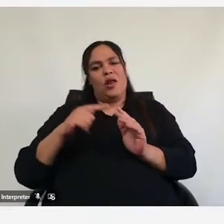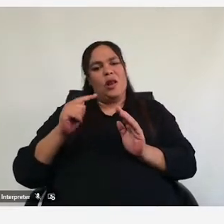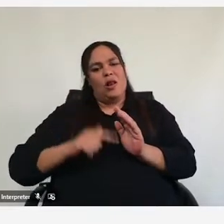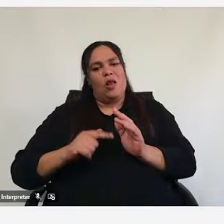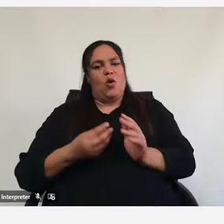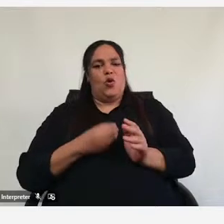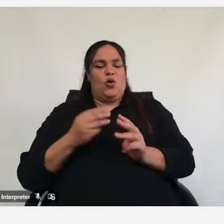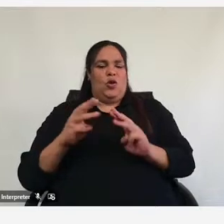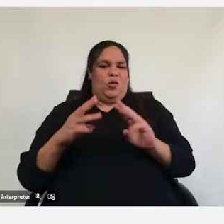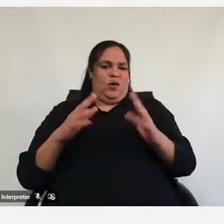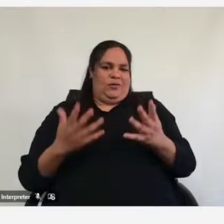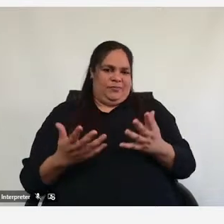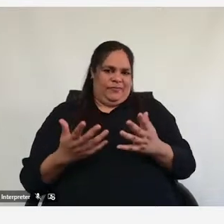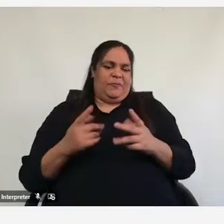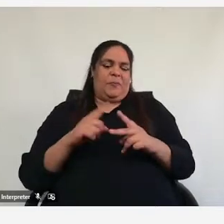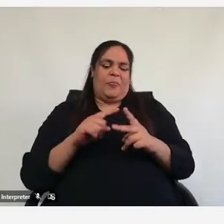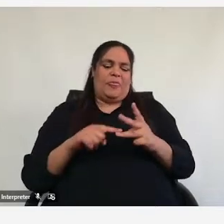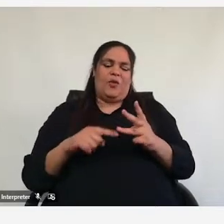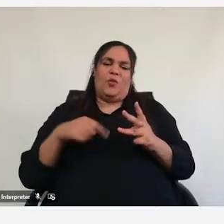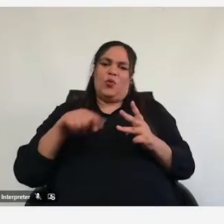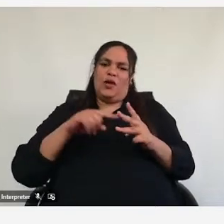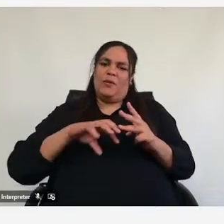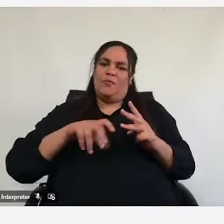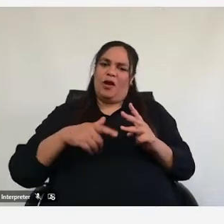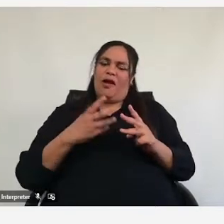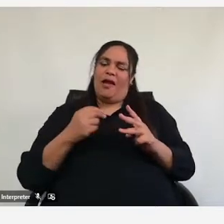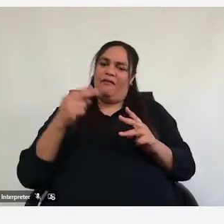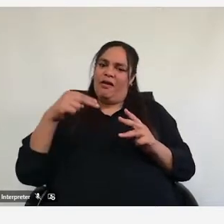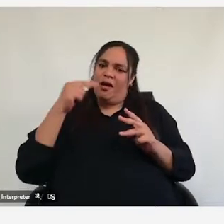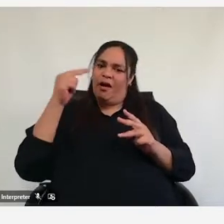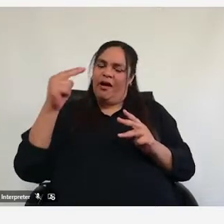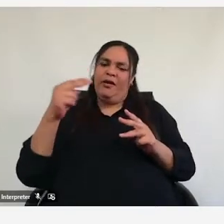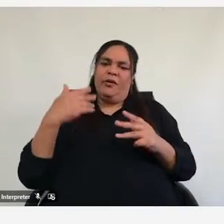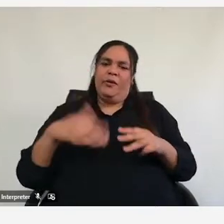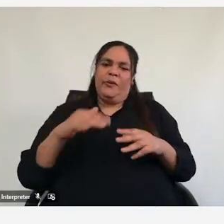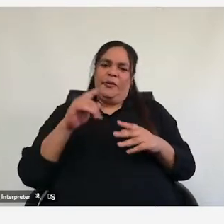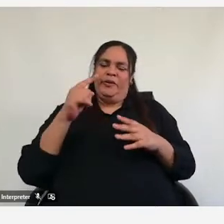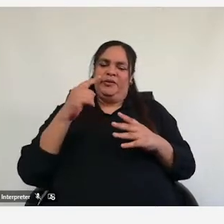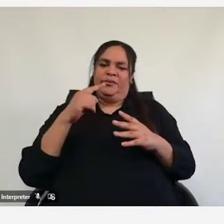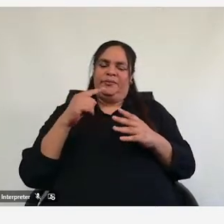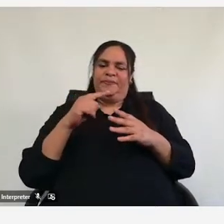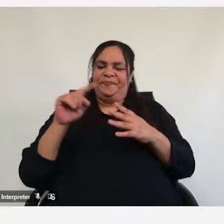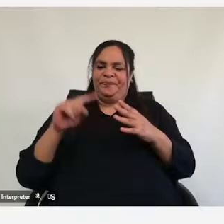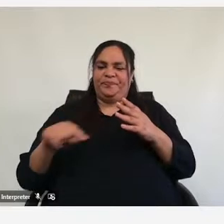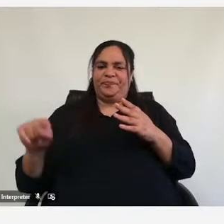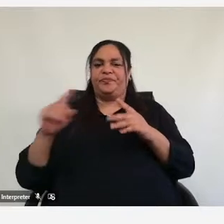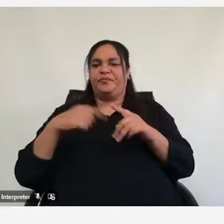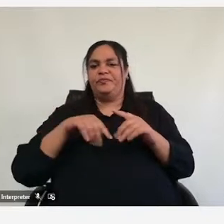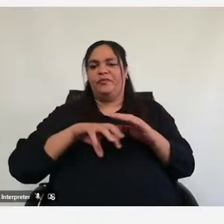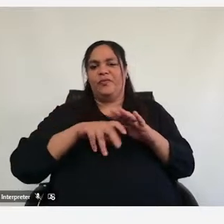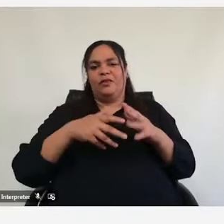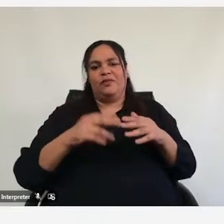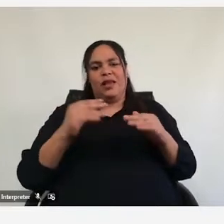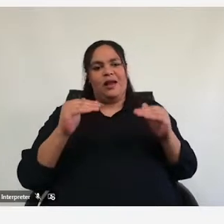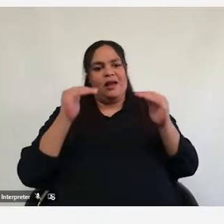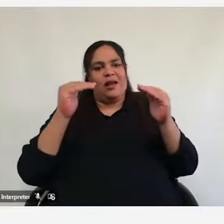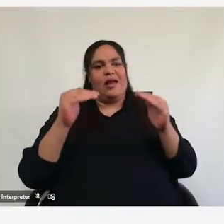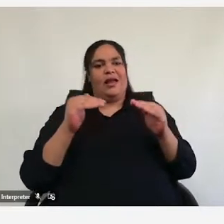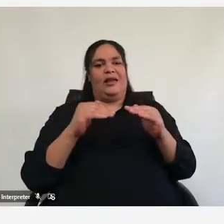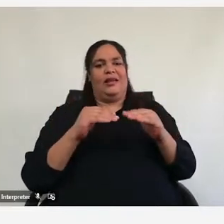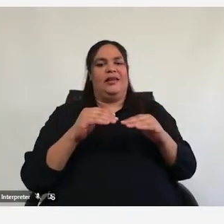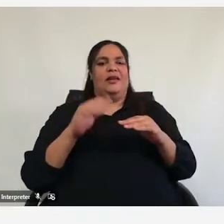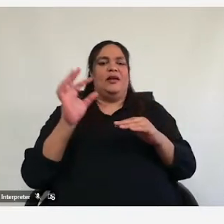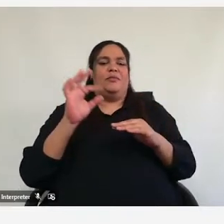youth unemployment rate. We are the province with the highest reading scores in the country. We are the province with the highest retention